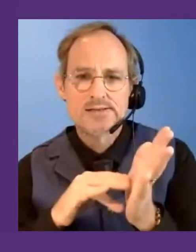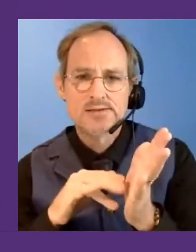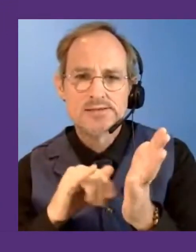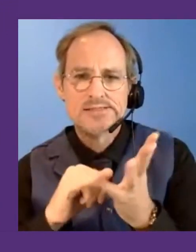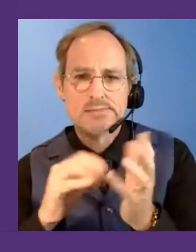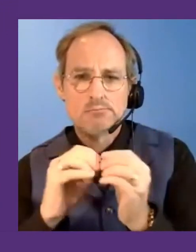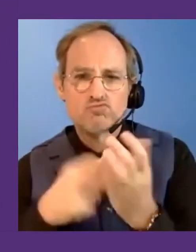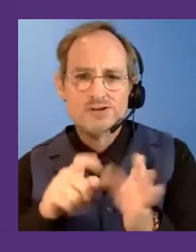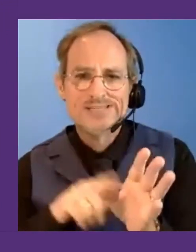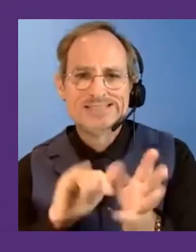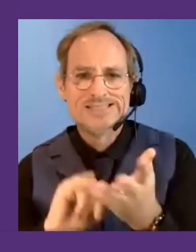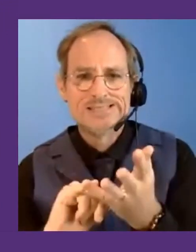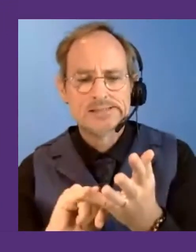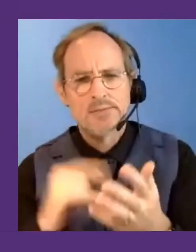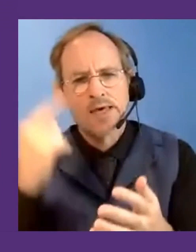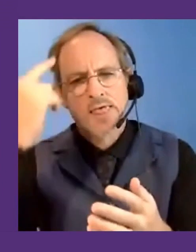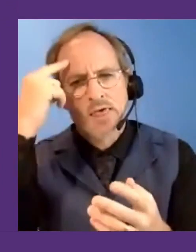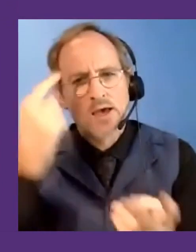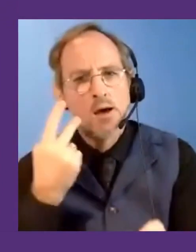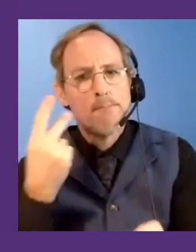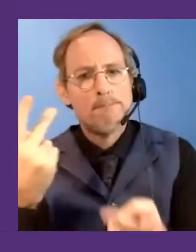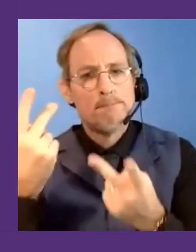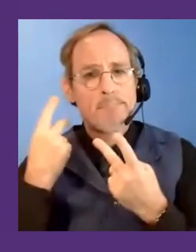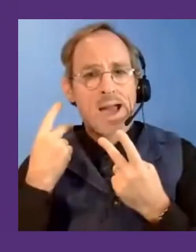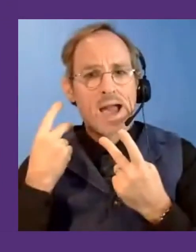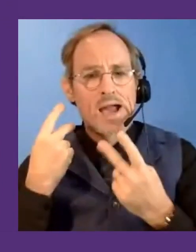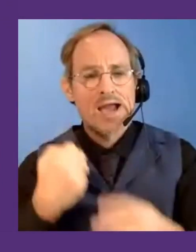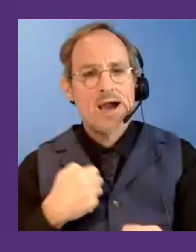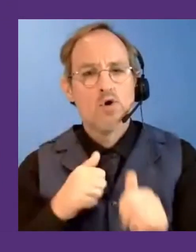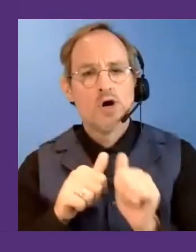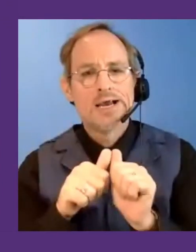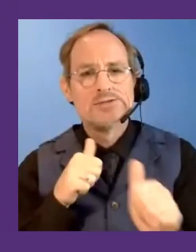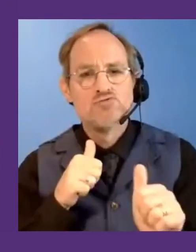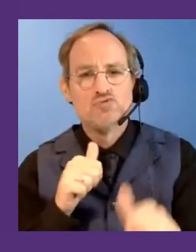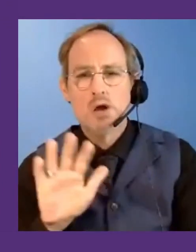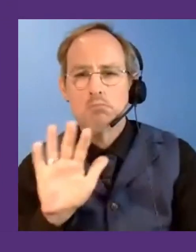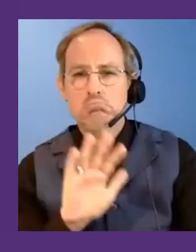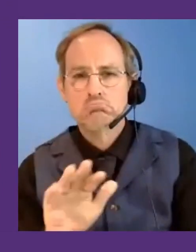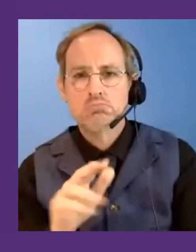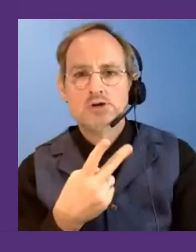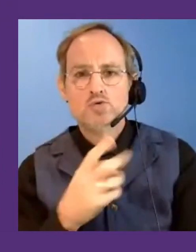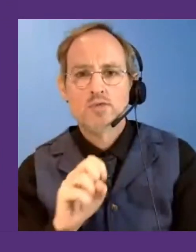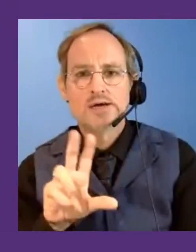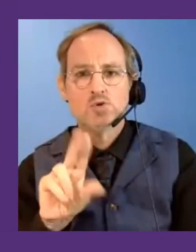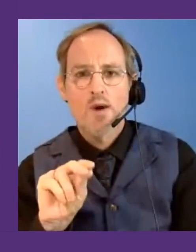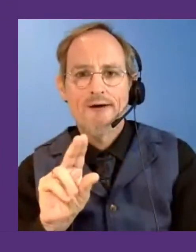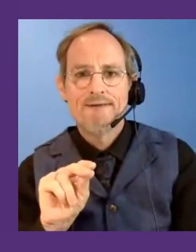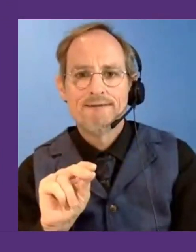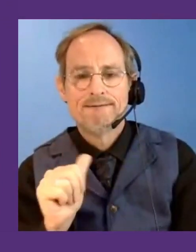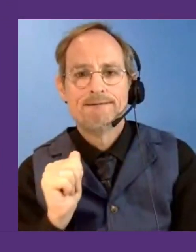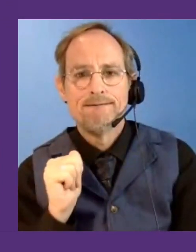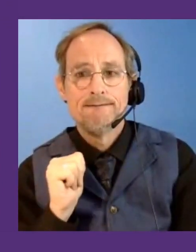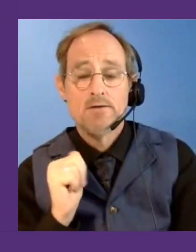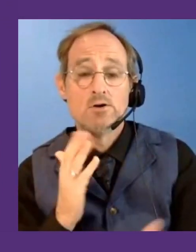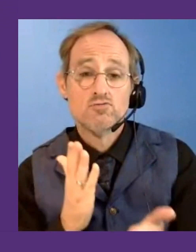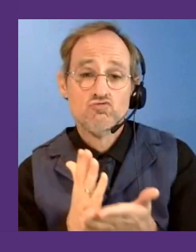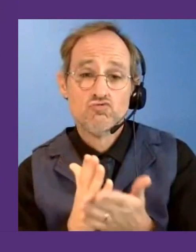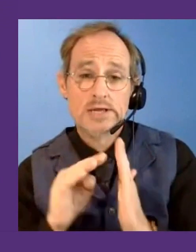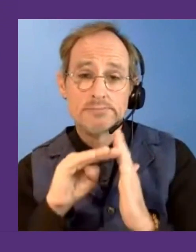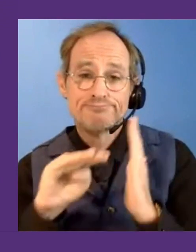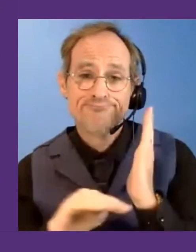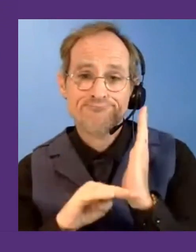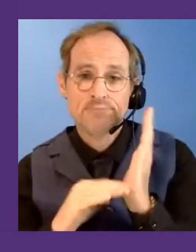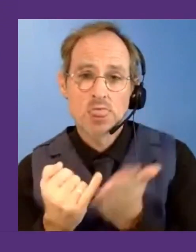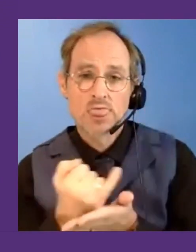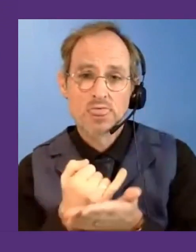company, or an industry in 2012, I think we were poor. But we really learned a